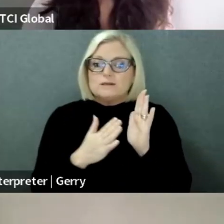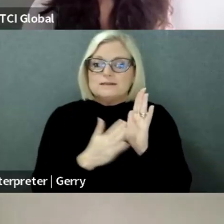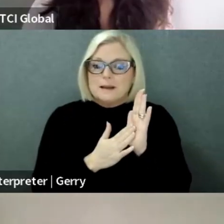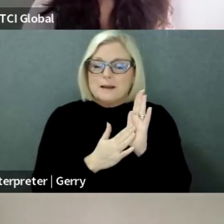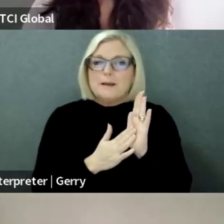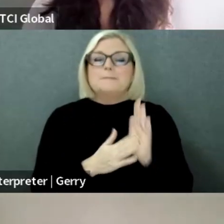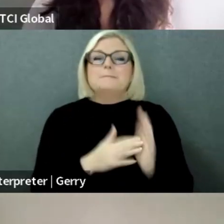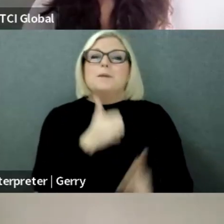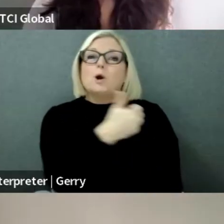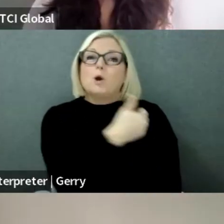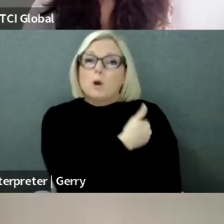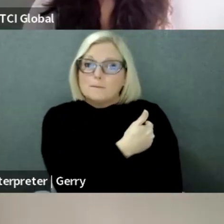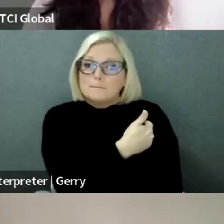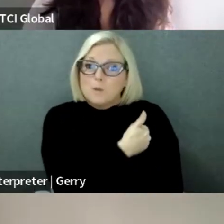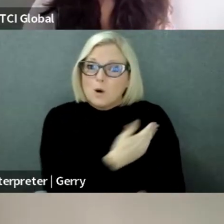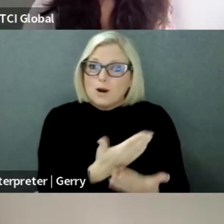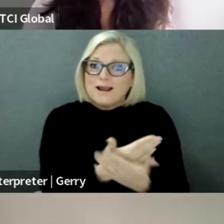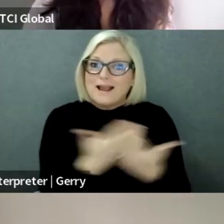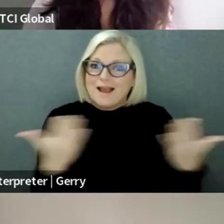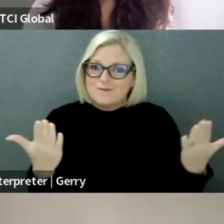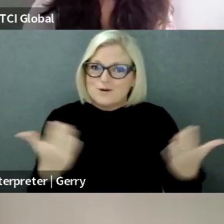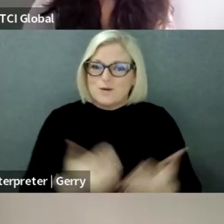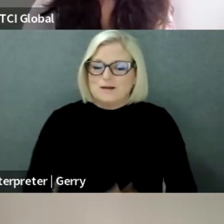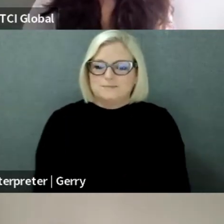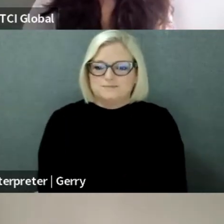Uluvinaka, good morning, everyone.